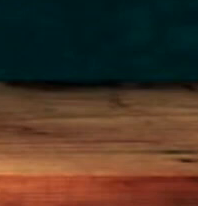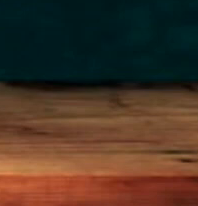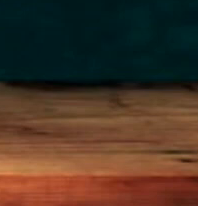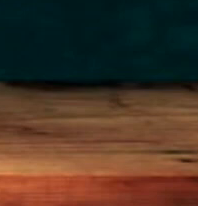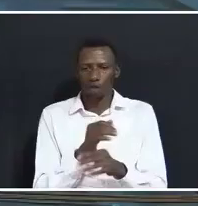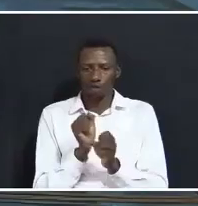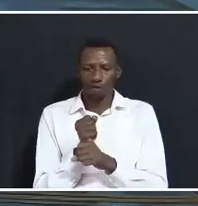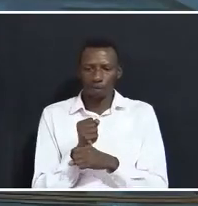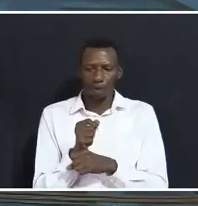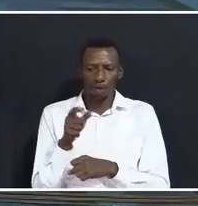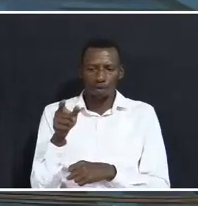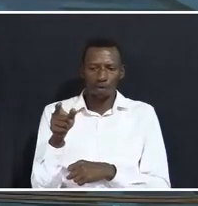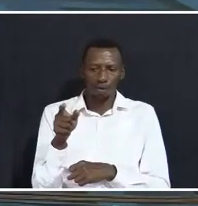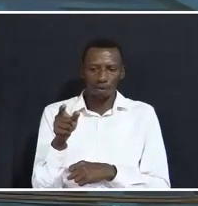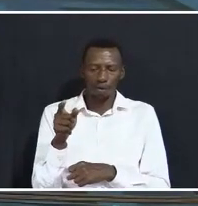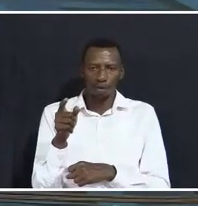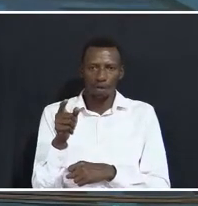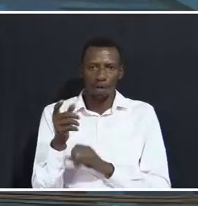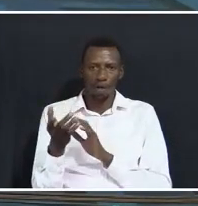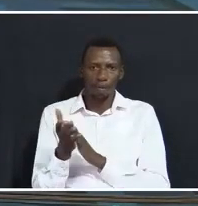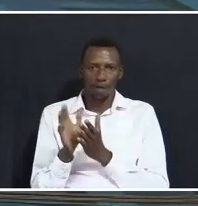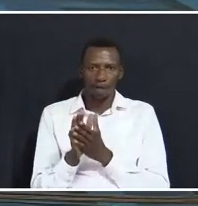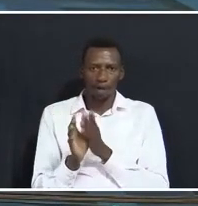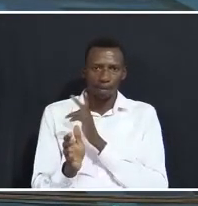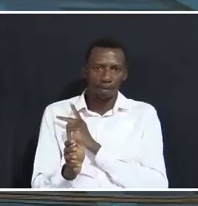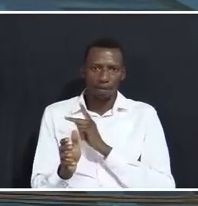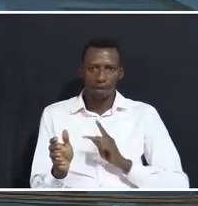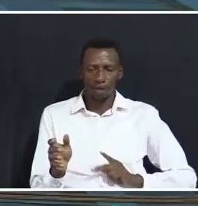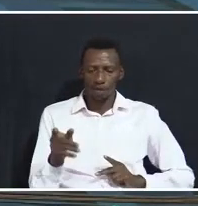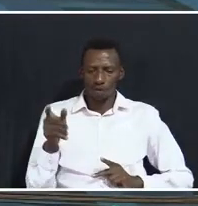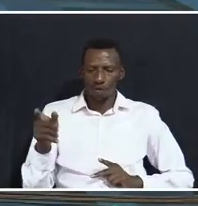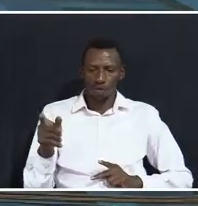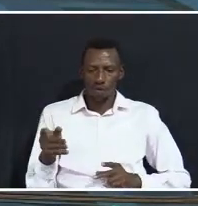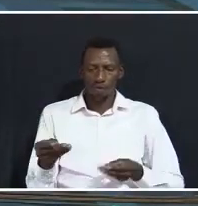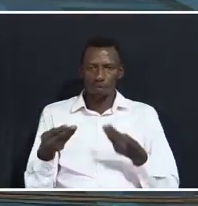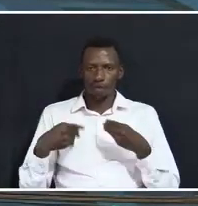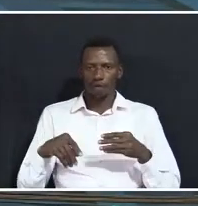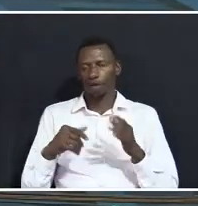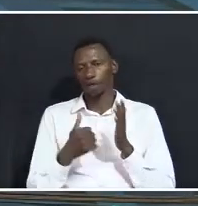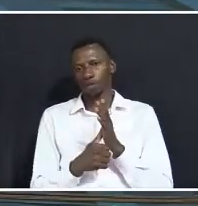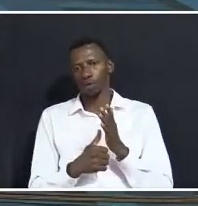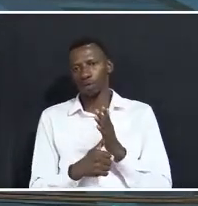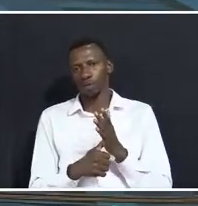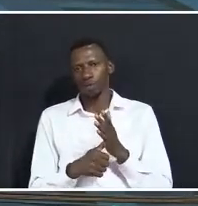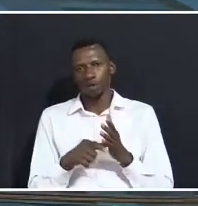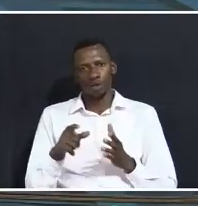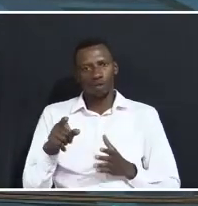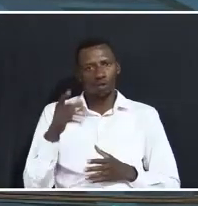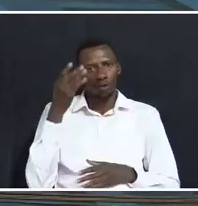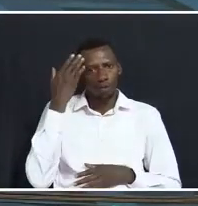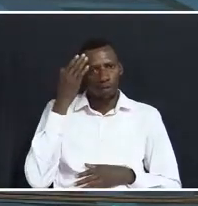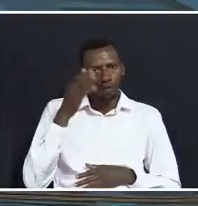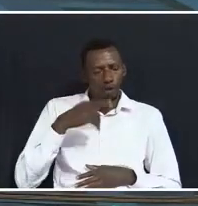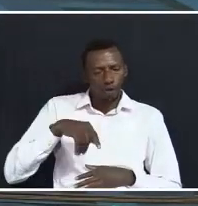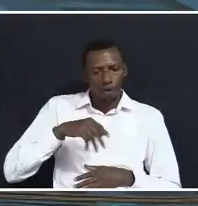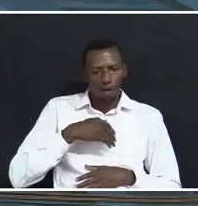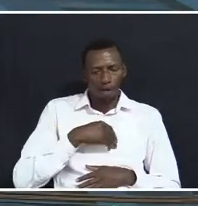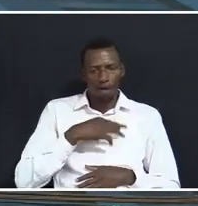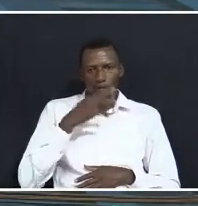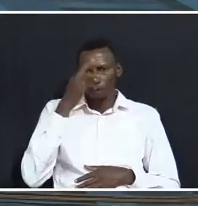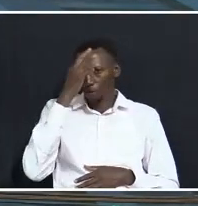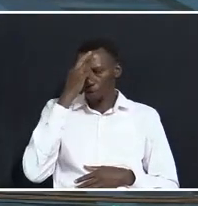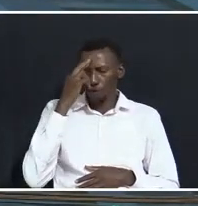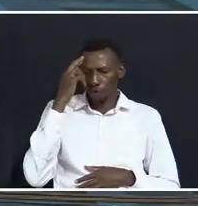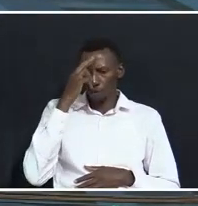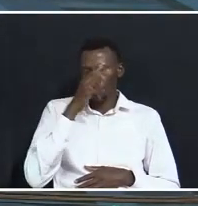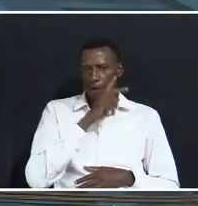the King, you are bringing trouble for us. Don't you know that we are under the Roman dominion?